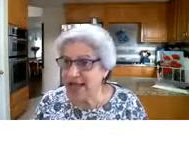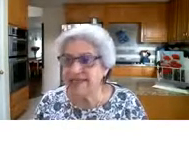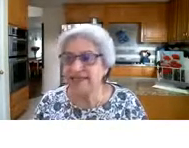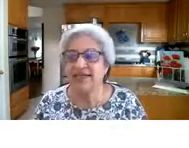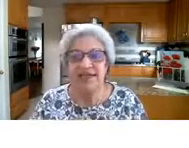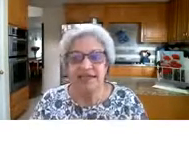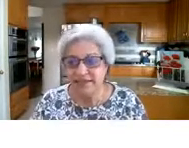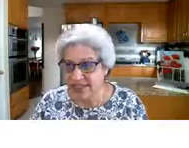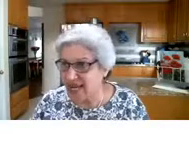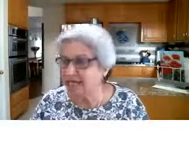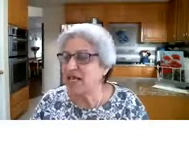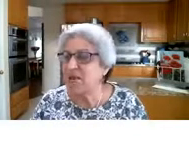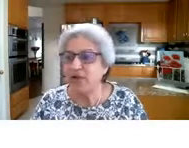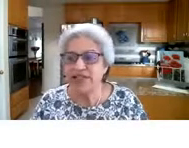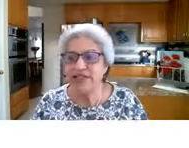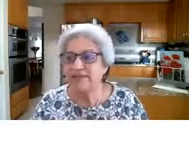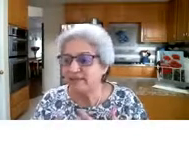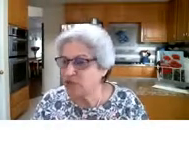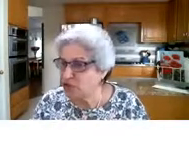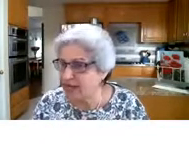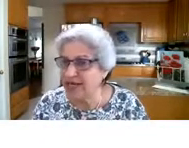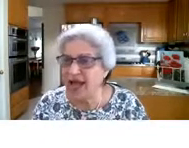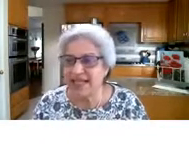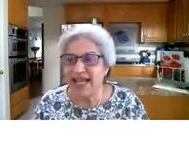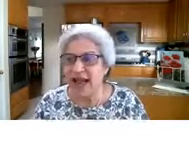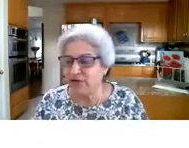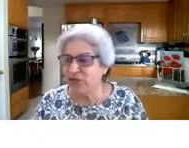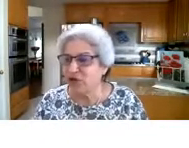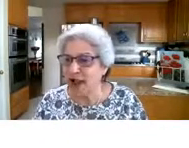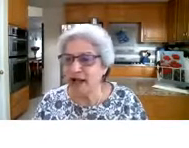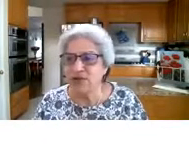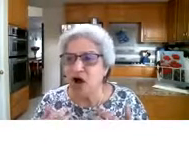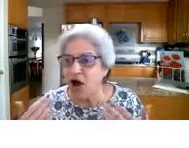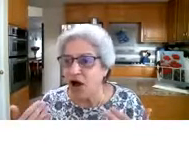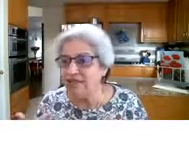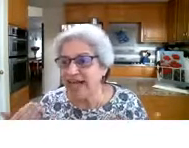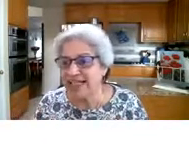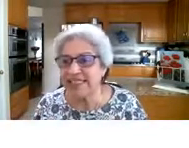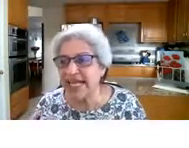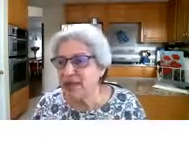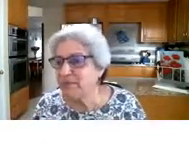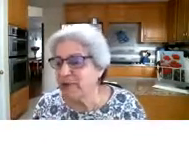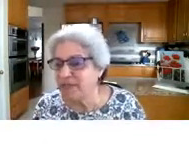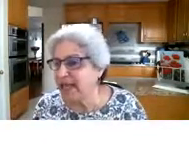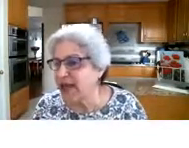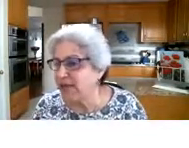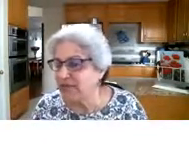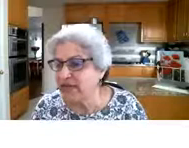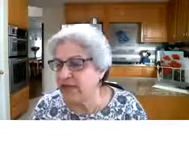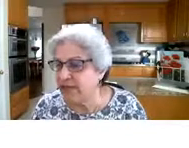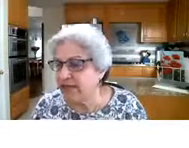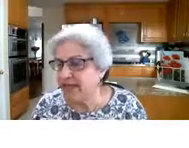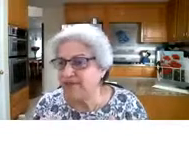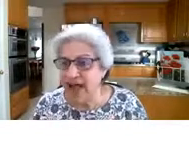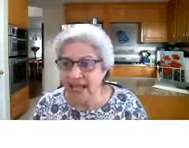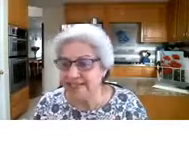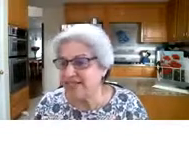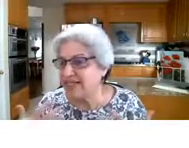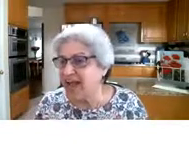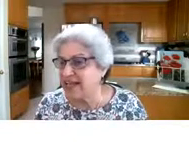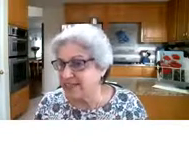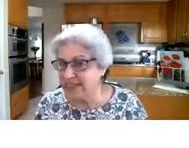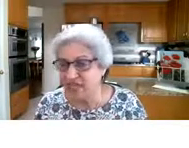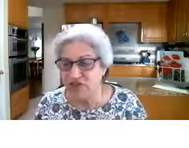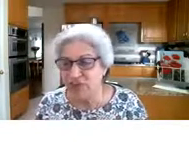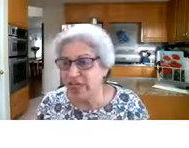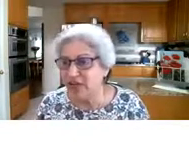wearing your mask, staying separate, trying not to gather in crowds, all of that same public health advice